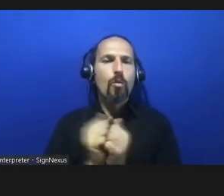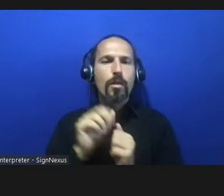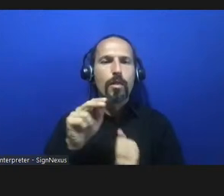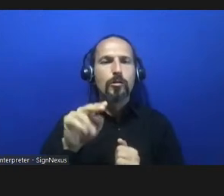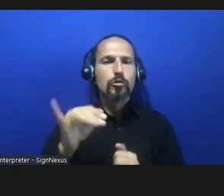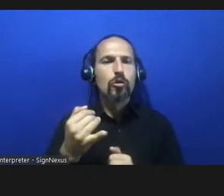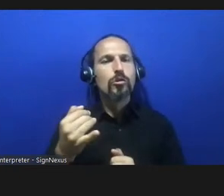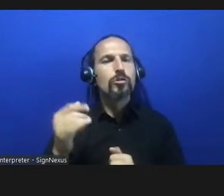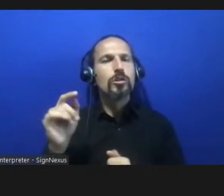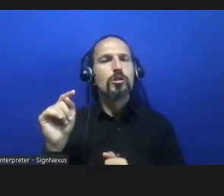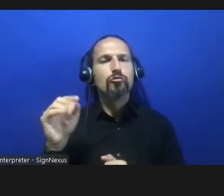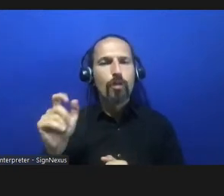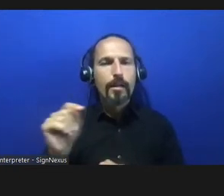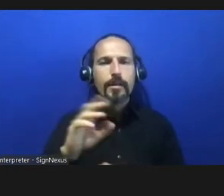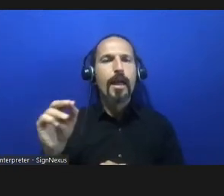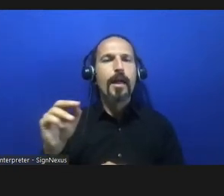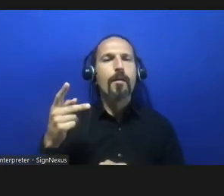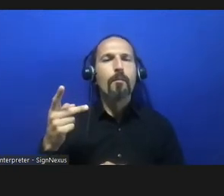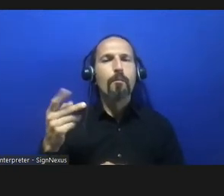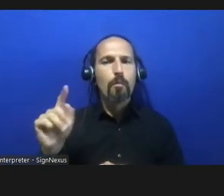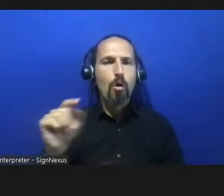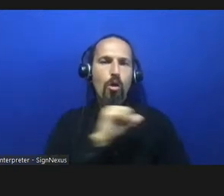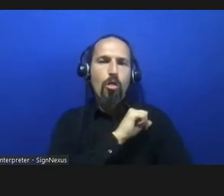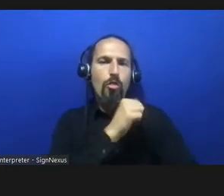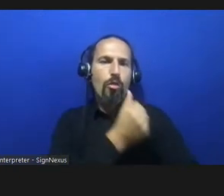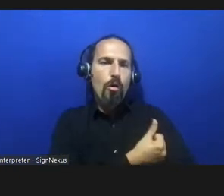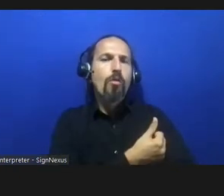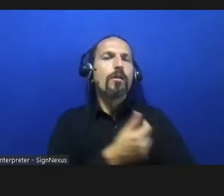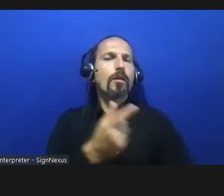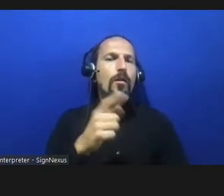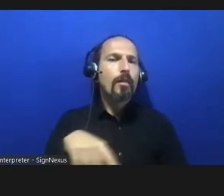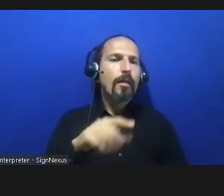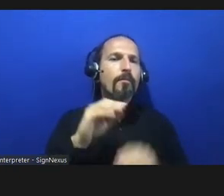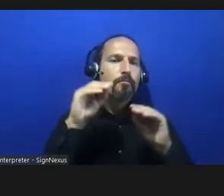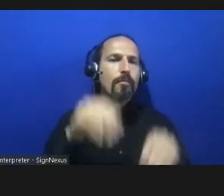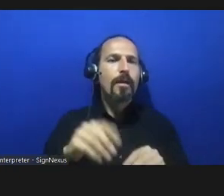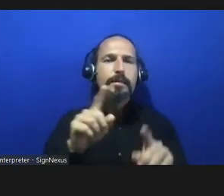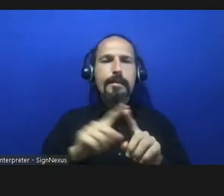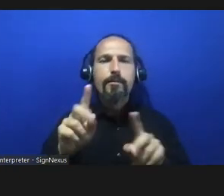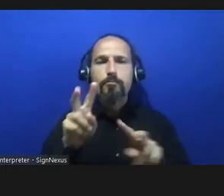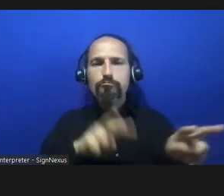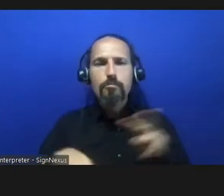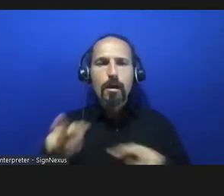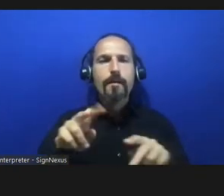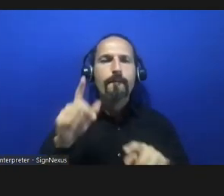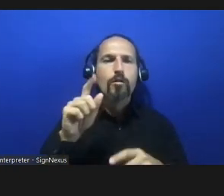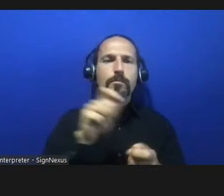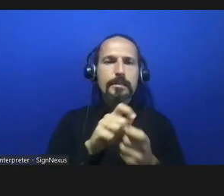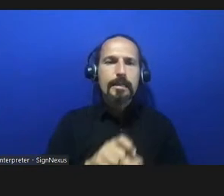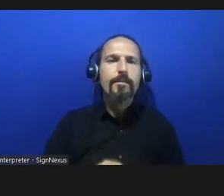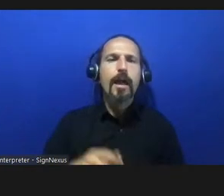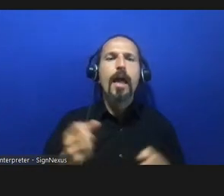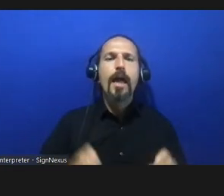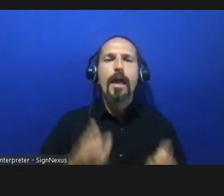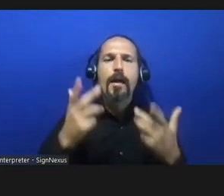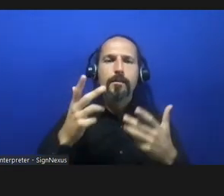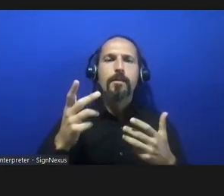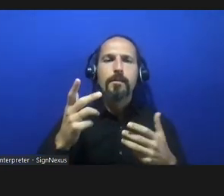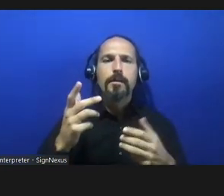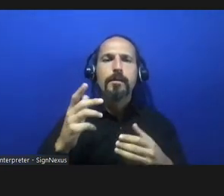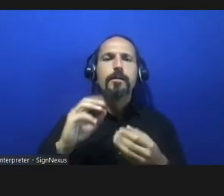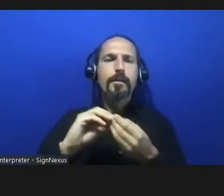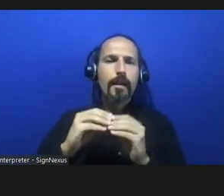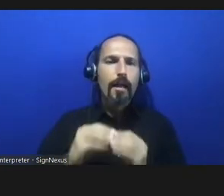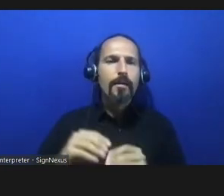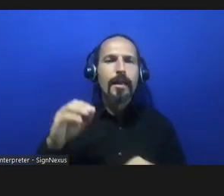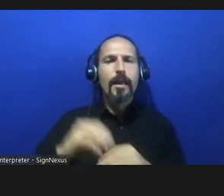new jersey to implement a monitoring plan with specific thresholds for pedestrian volumes on a specific station stair in hoboken